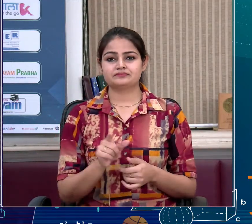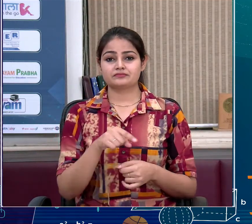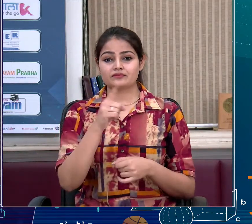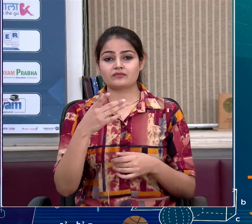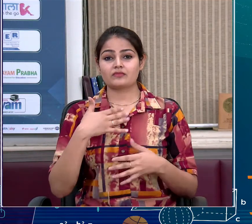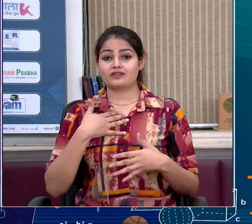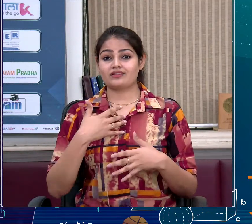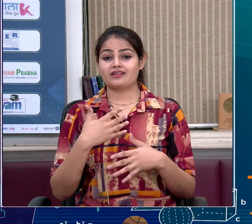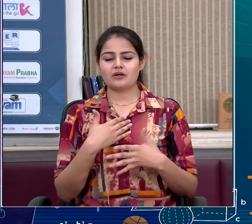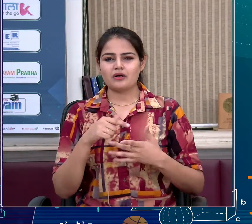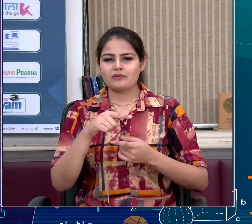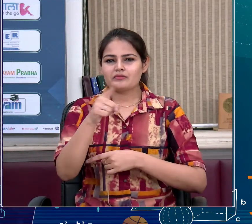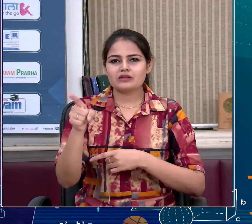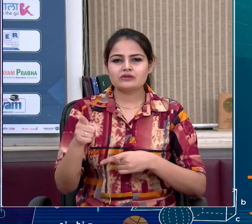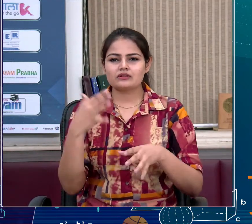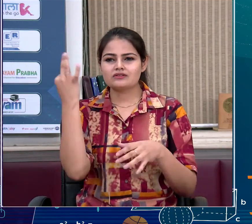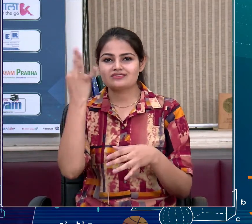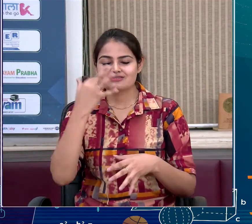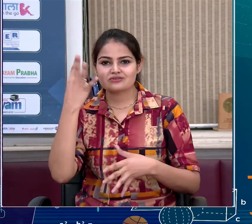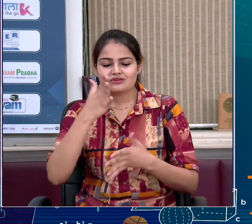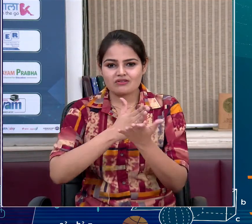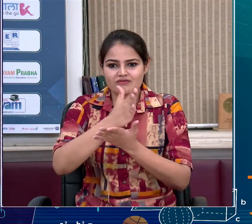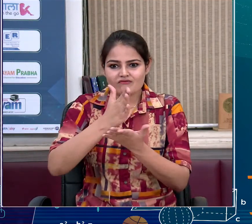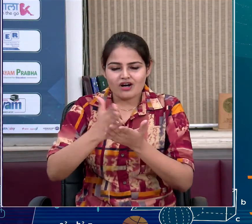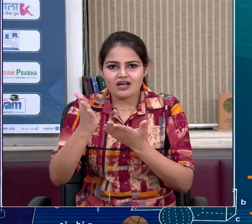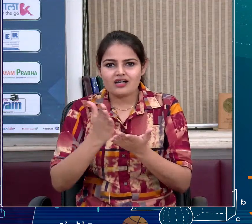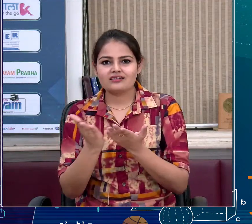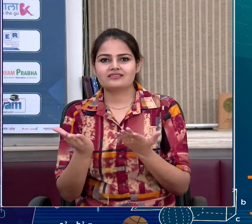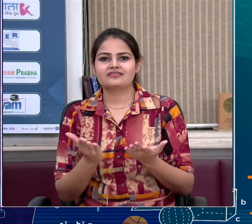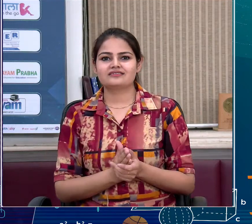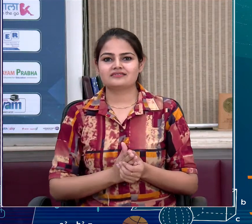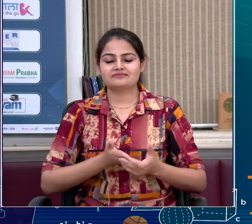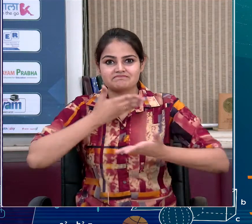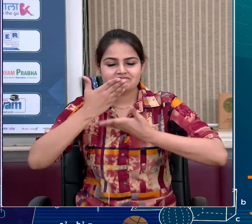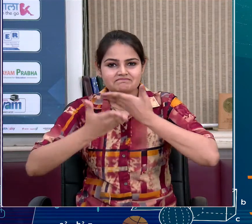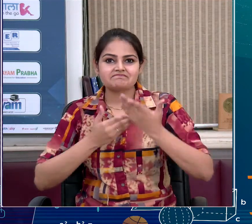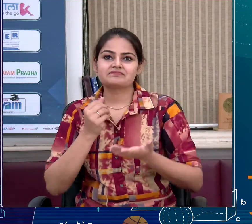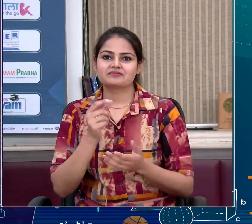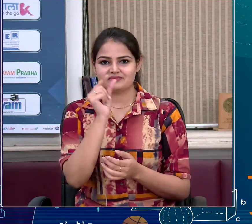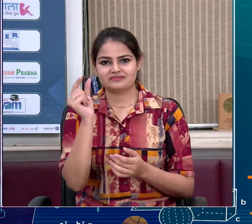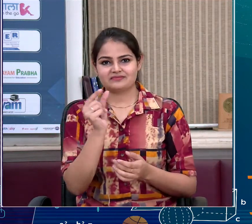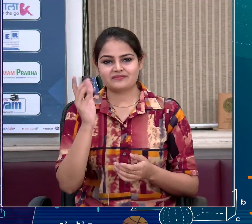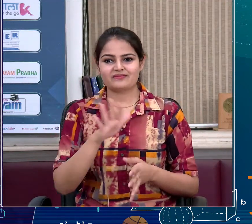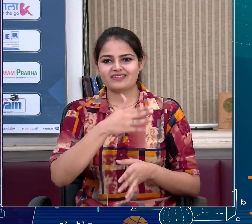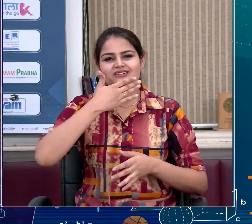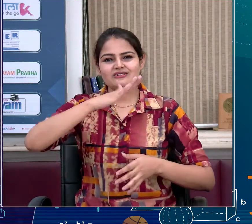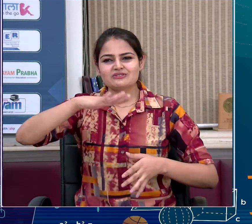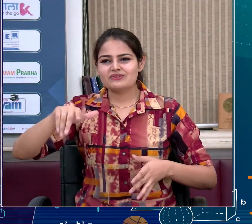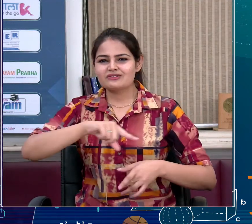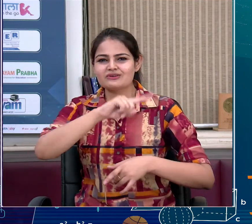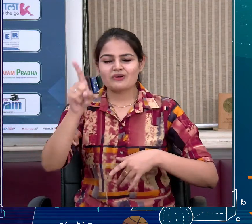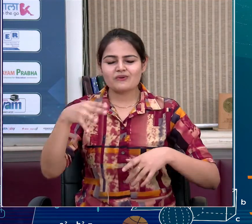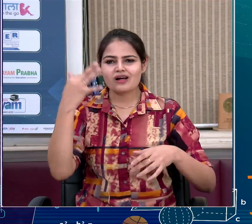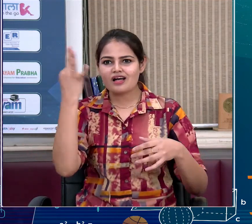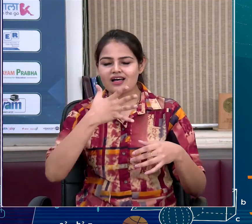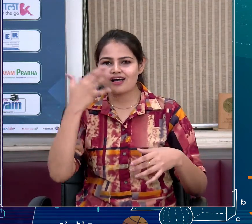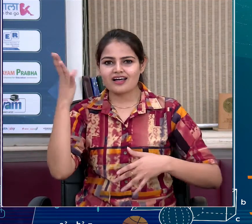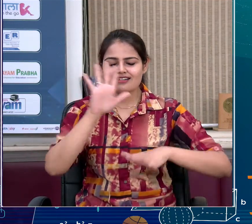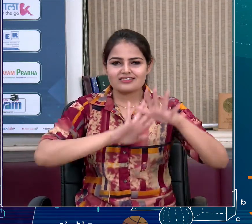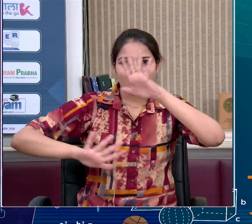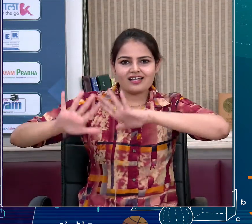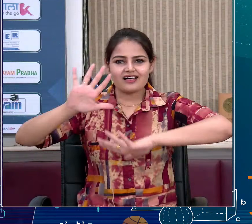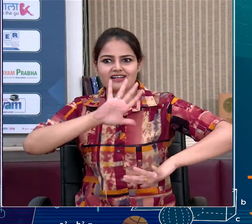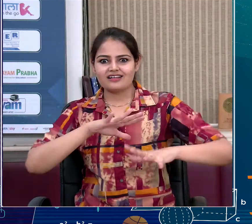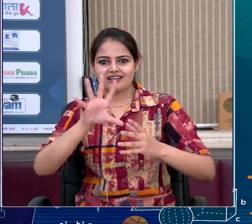invent and experiment with things. And I think children always love creative activities. So I think that can be taken. And just